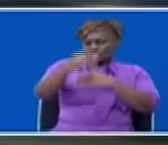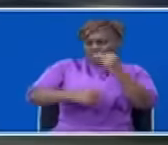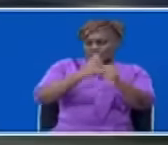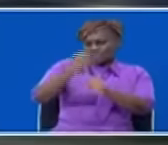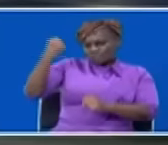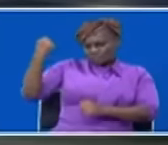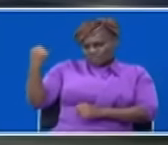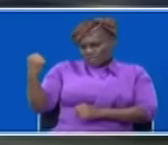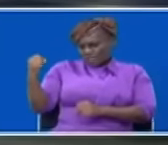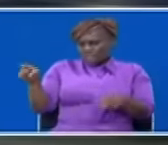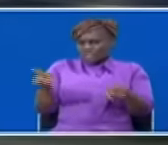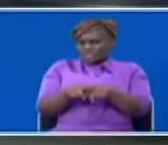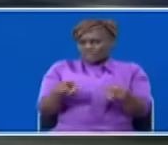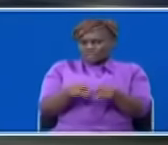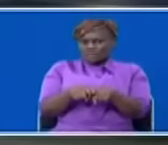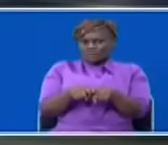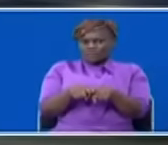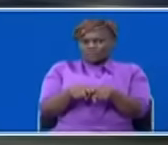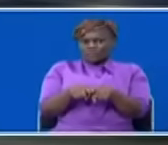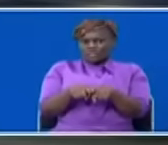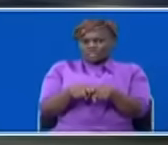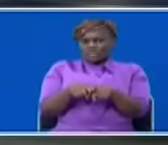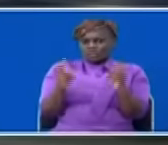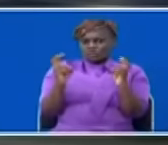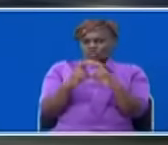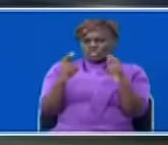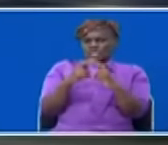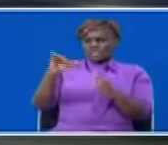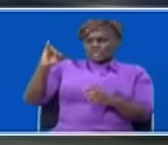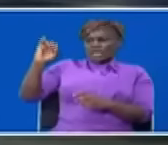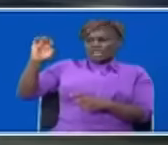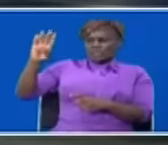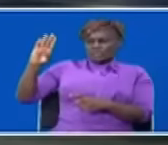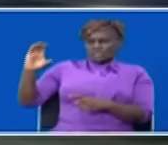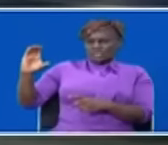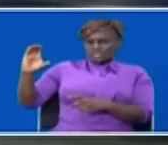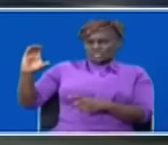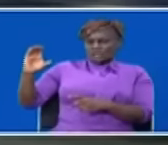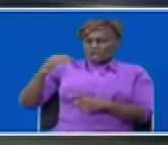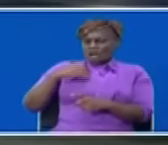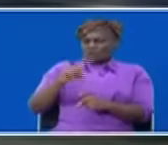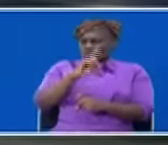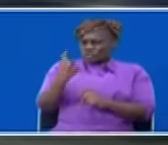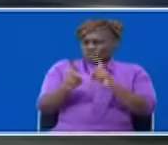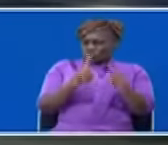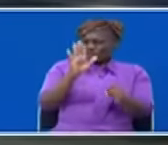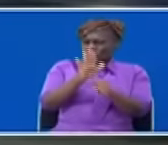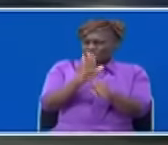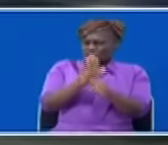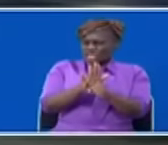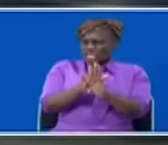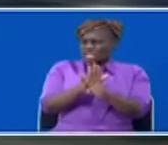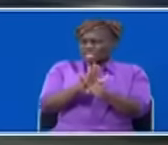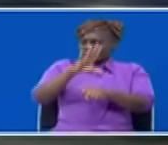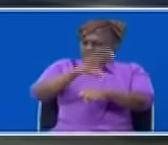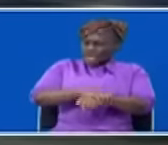5 years, we're working and we're getting in touch with the IEBC because we're getting a number of queries from you on Twitter and on